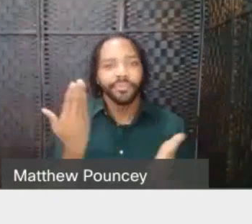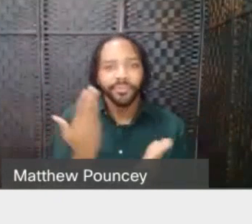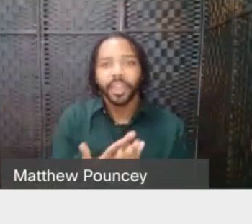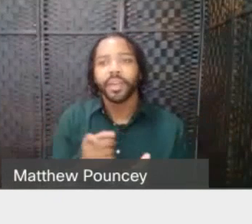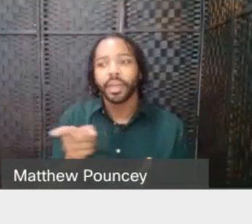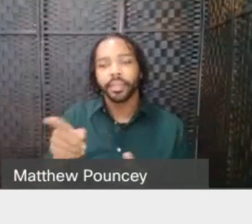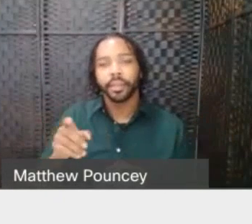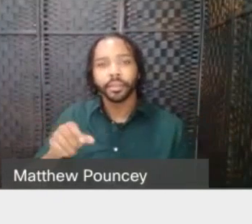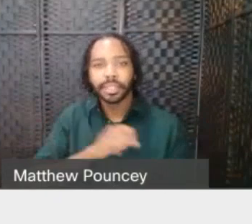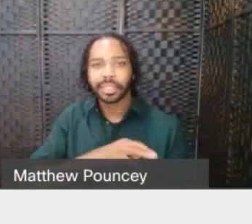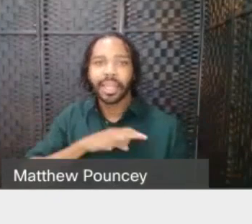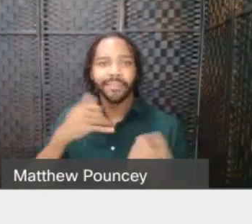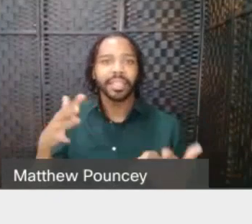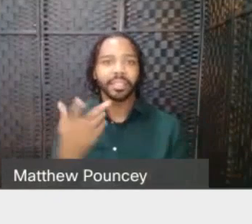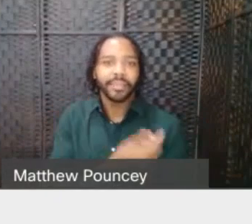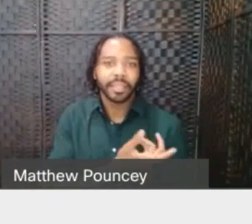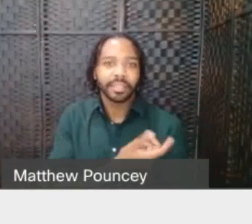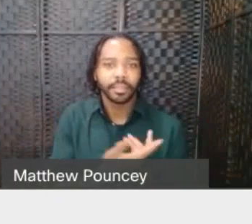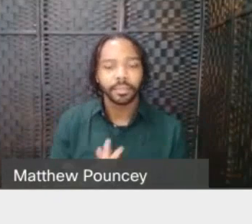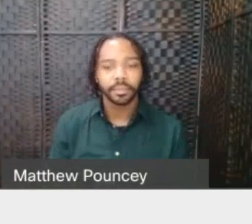vaccine attestation?